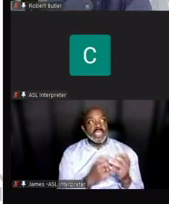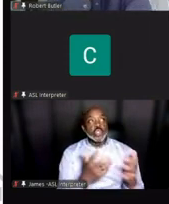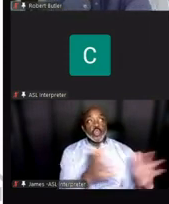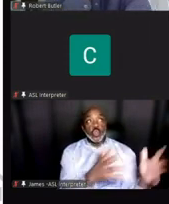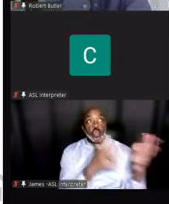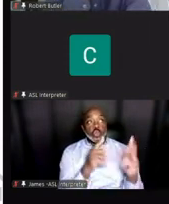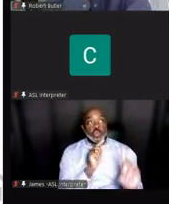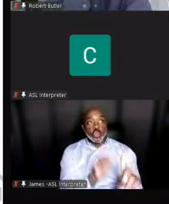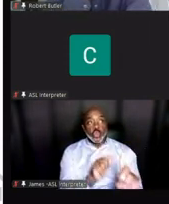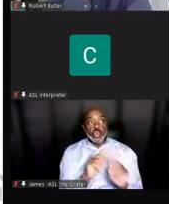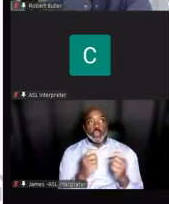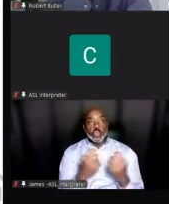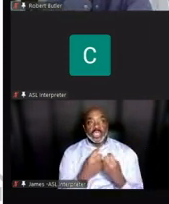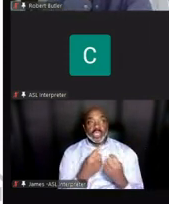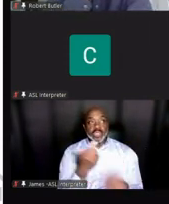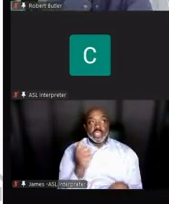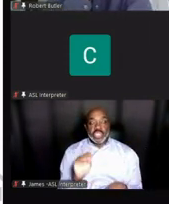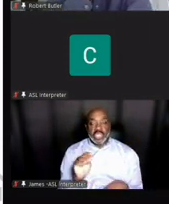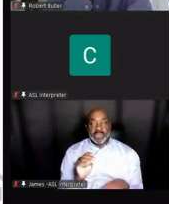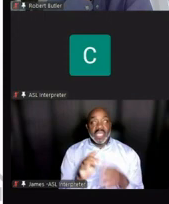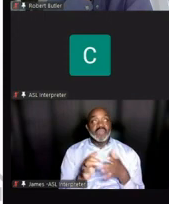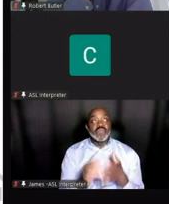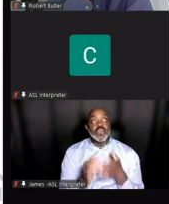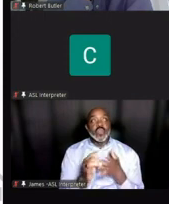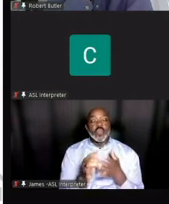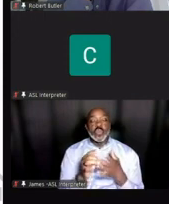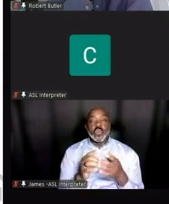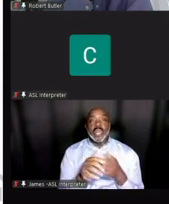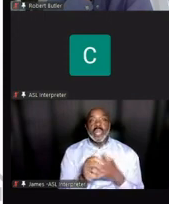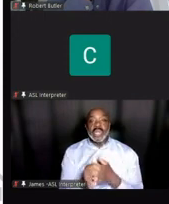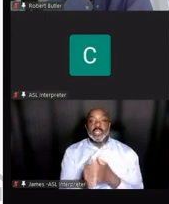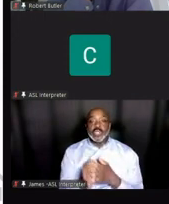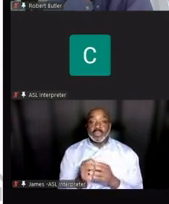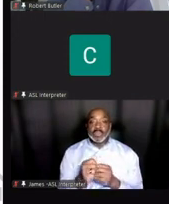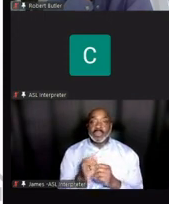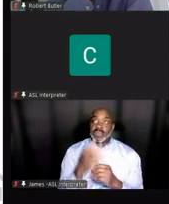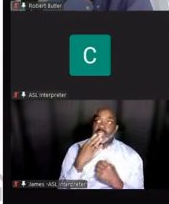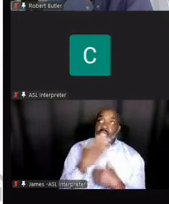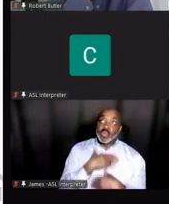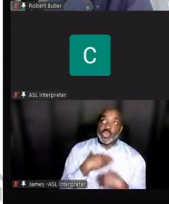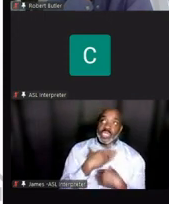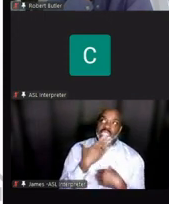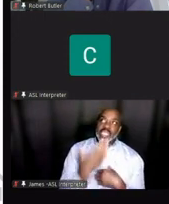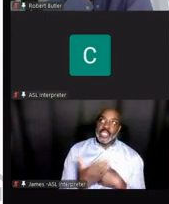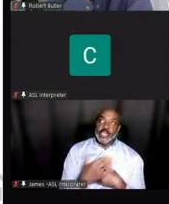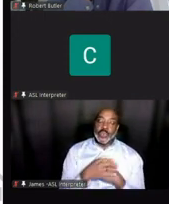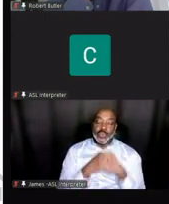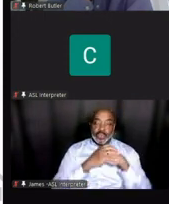GM Eng for the leadership. Very much I echo appreciate it. that Thank you. sentiment too. Thank you.